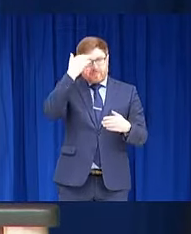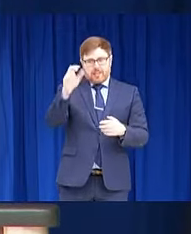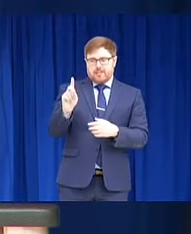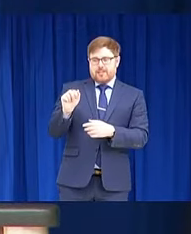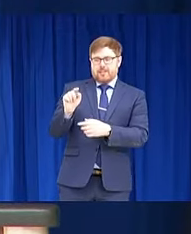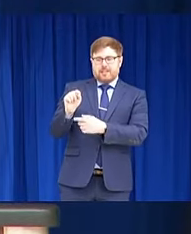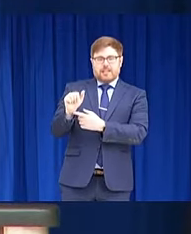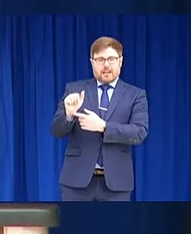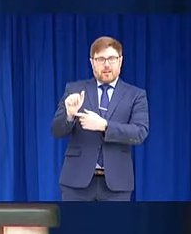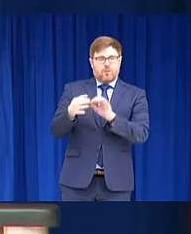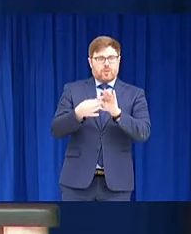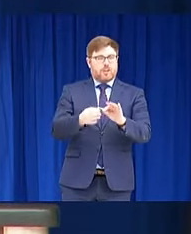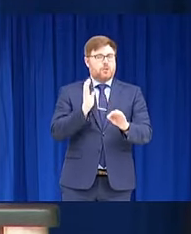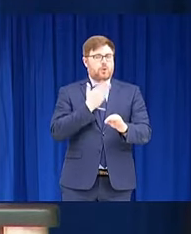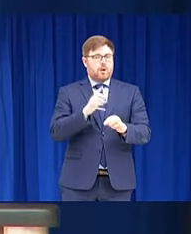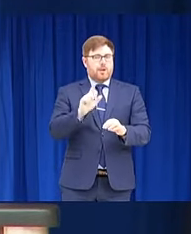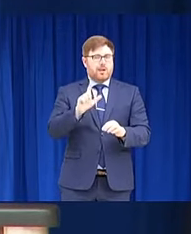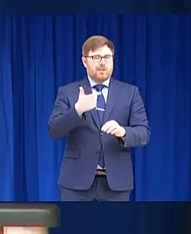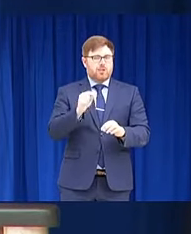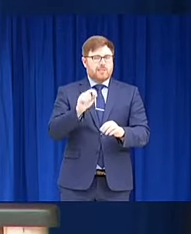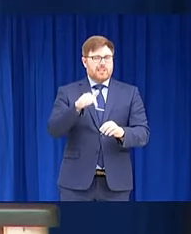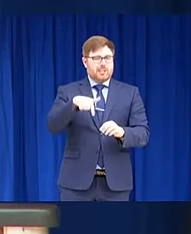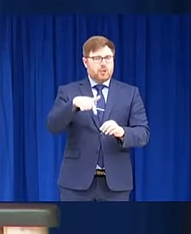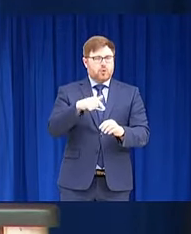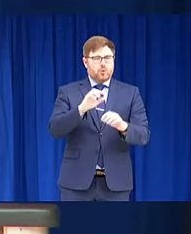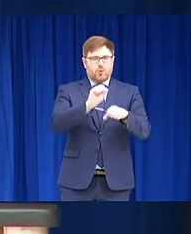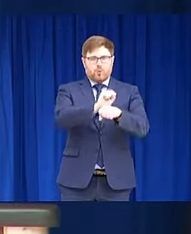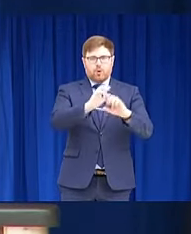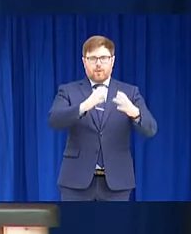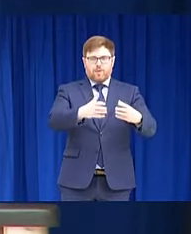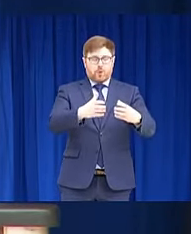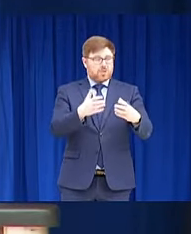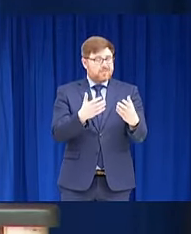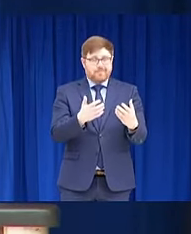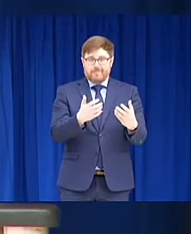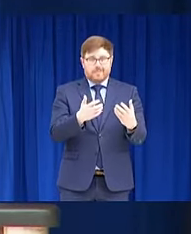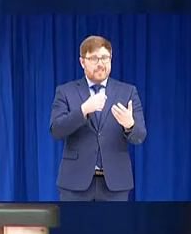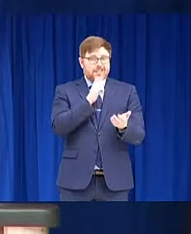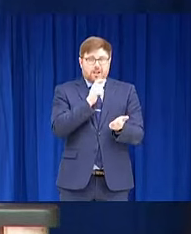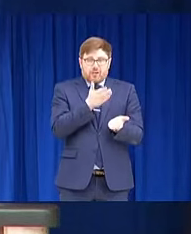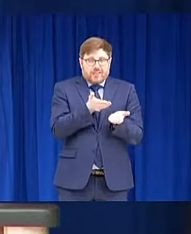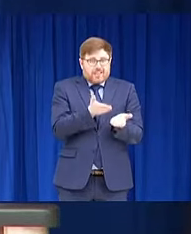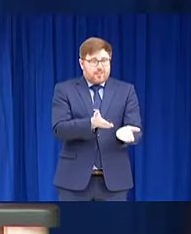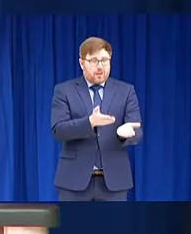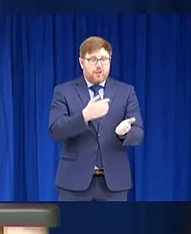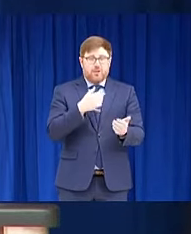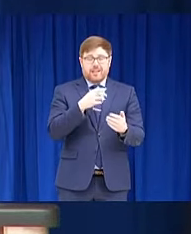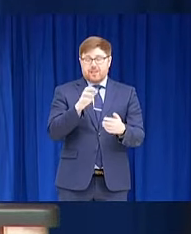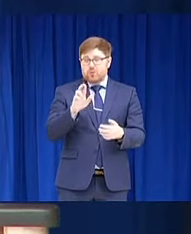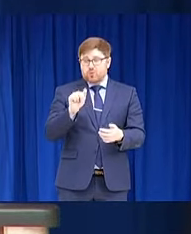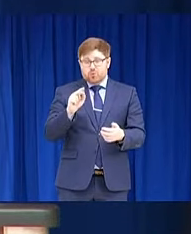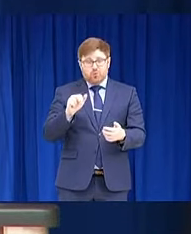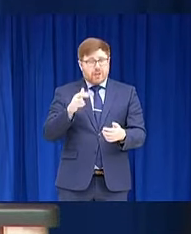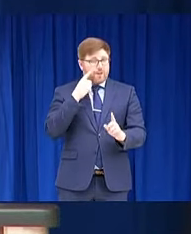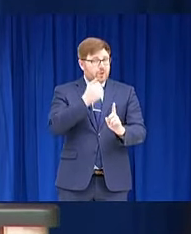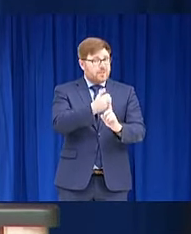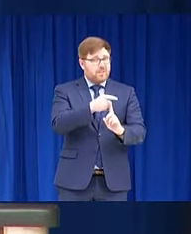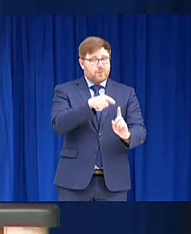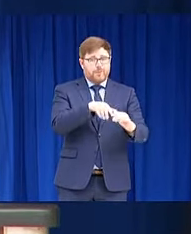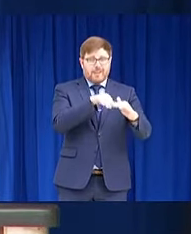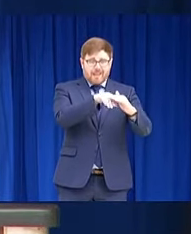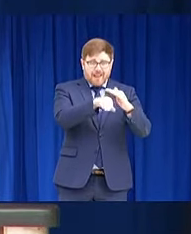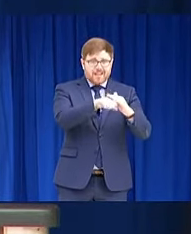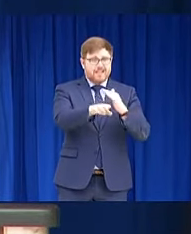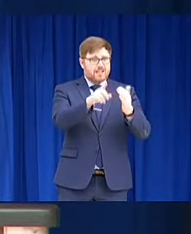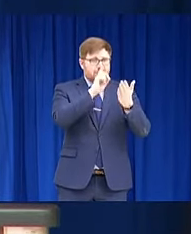LGBTQ workforce has rarely been collected, and where it exists, it is rarely accessed or evaluated. Data means representation. Data